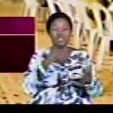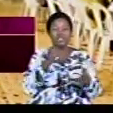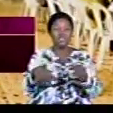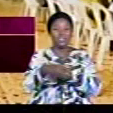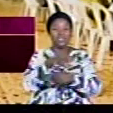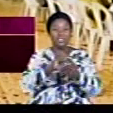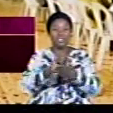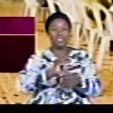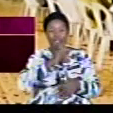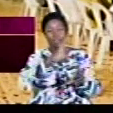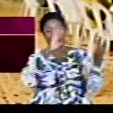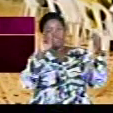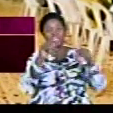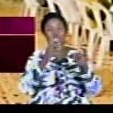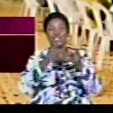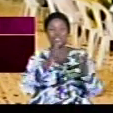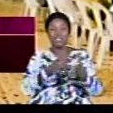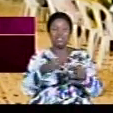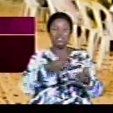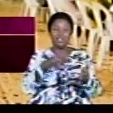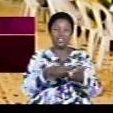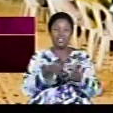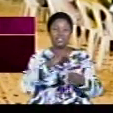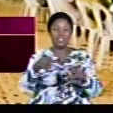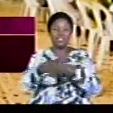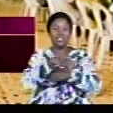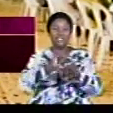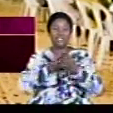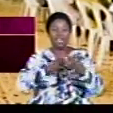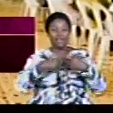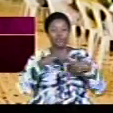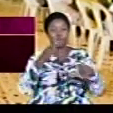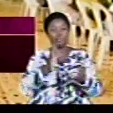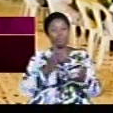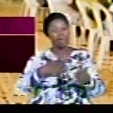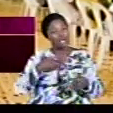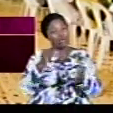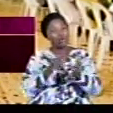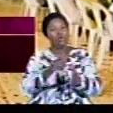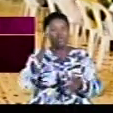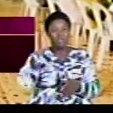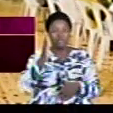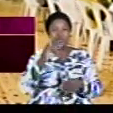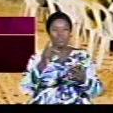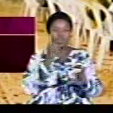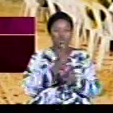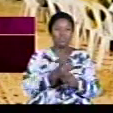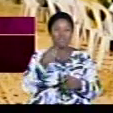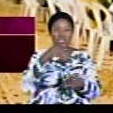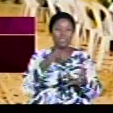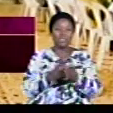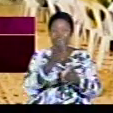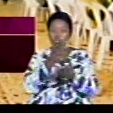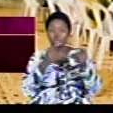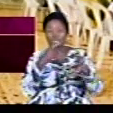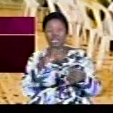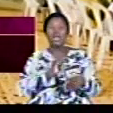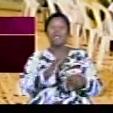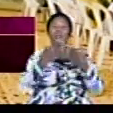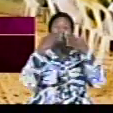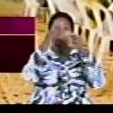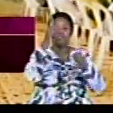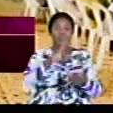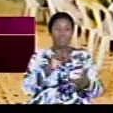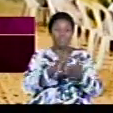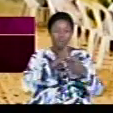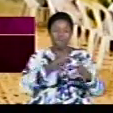I get my testimony. Right now, you want to go in the comment section and tell us, somebody saying, oh God, heal my brother, I'm seeing no more Jerry.